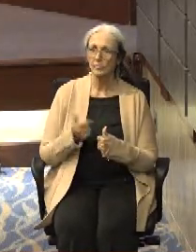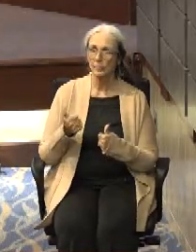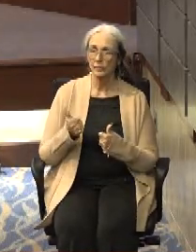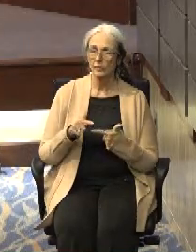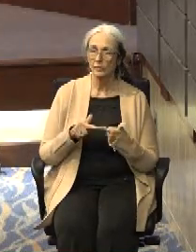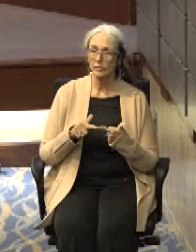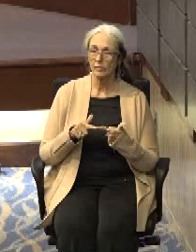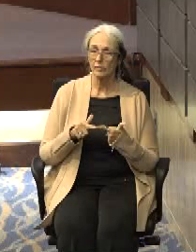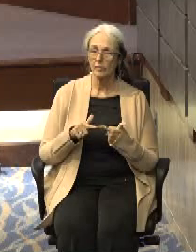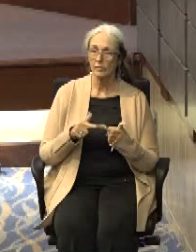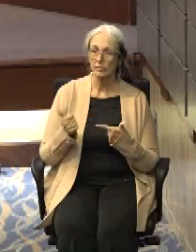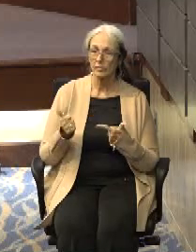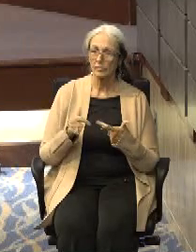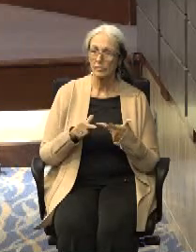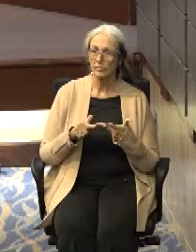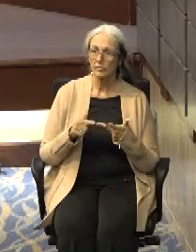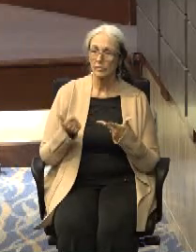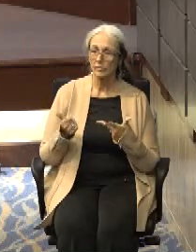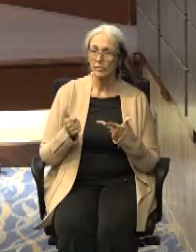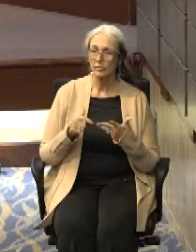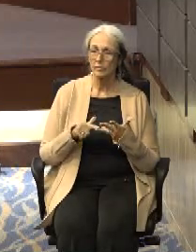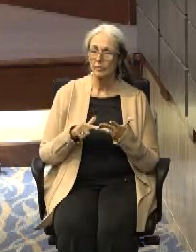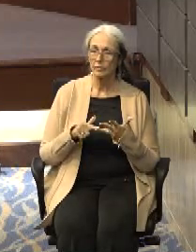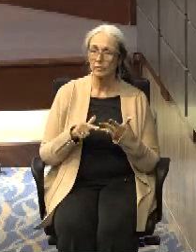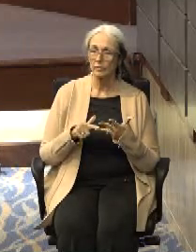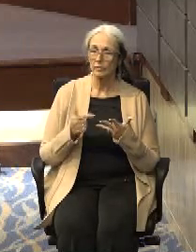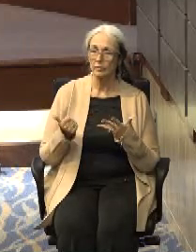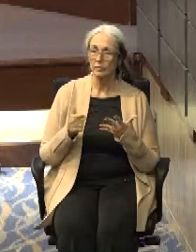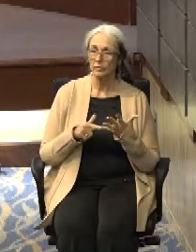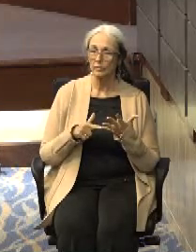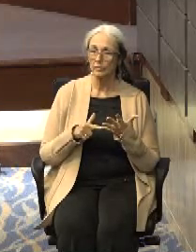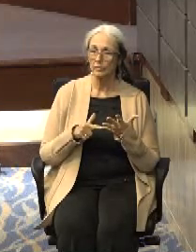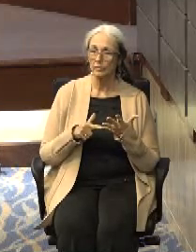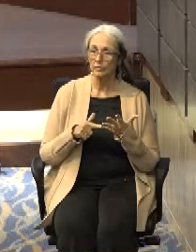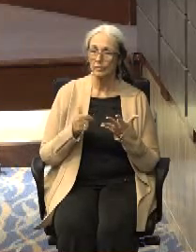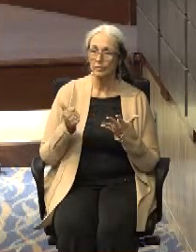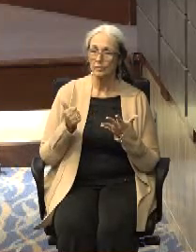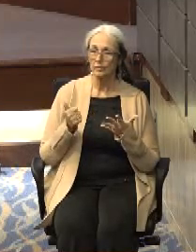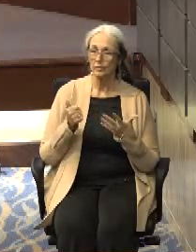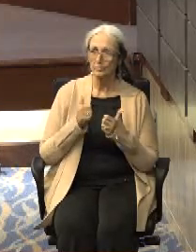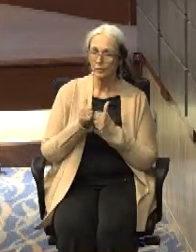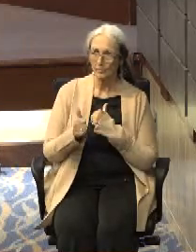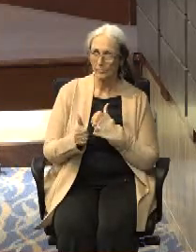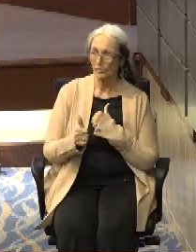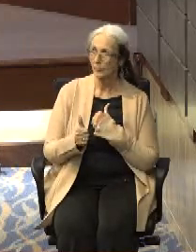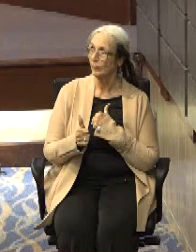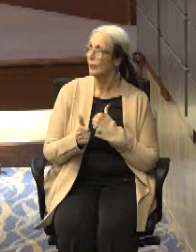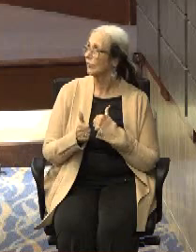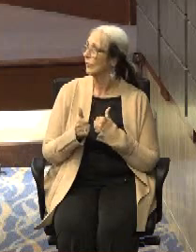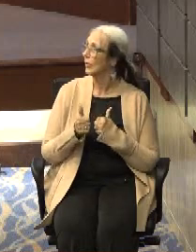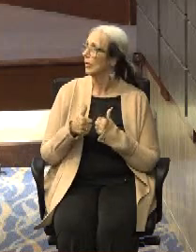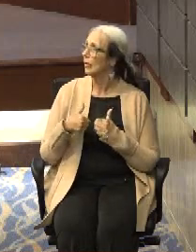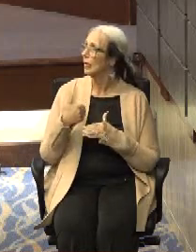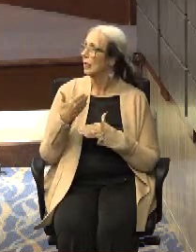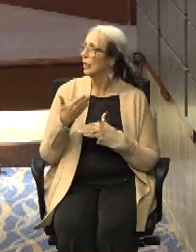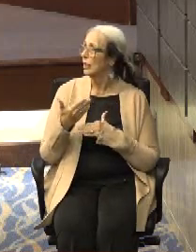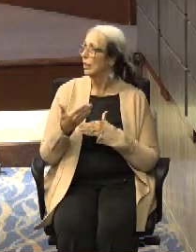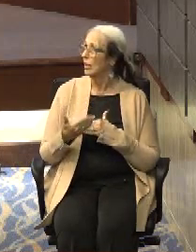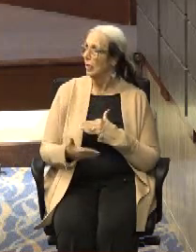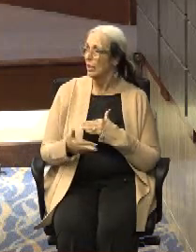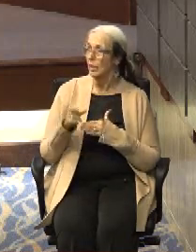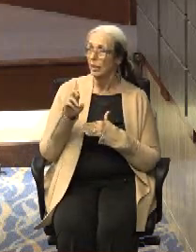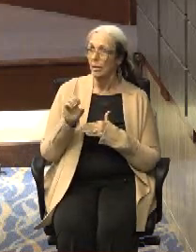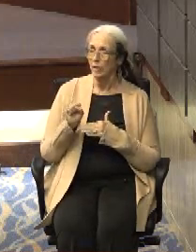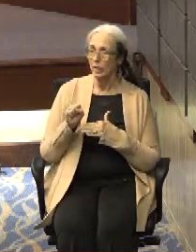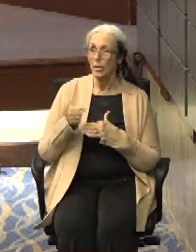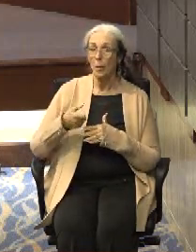Yes. Rodriguez? Aye. Holmes? Aye. Ewing? Yes. Meek? Yes. Motion carries. The following resolutions were